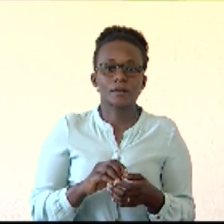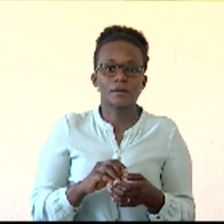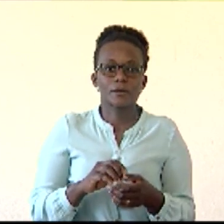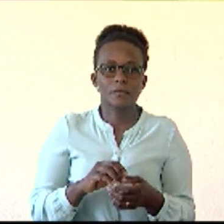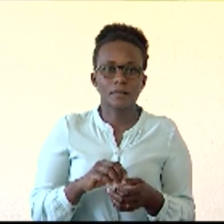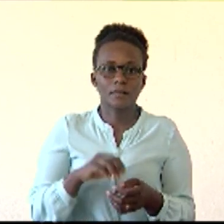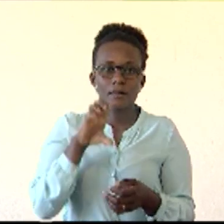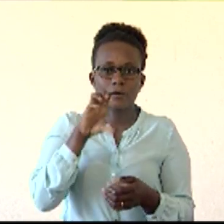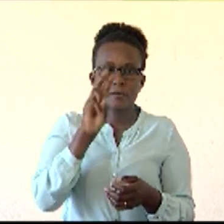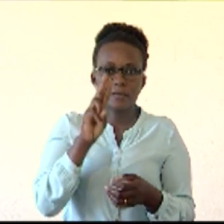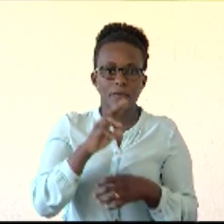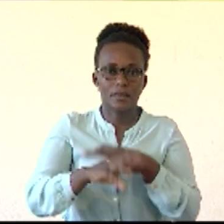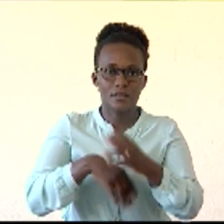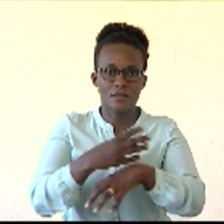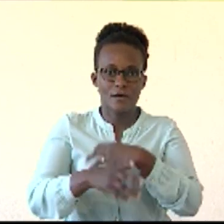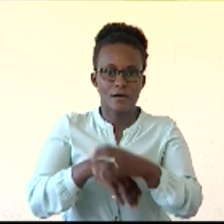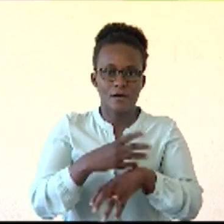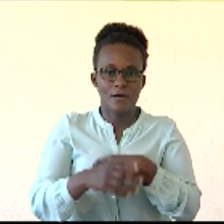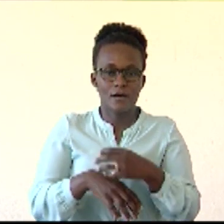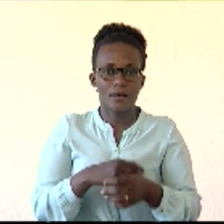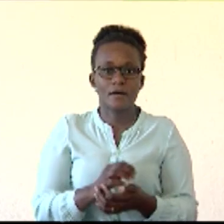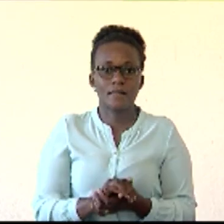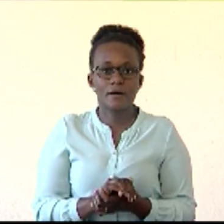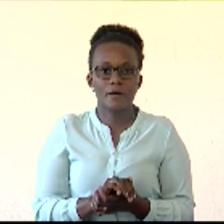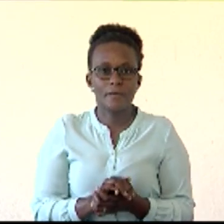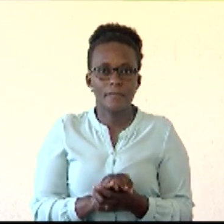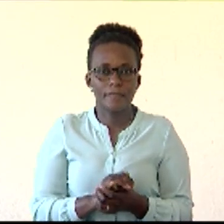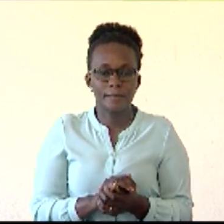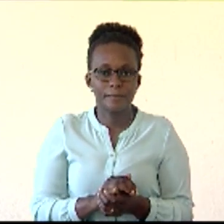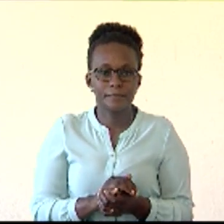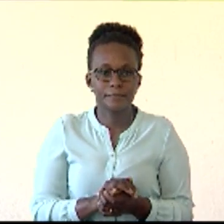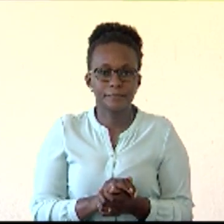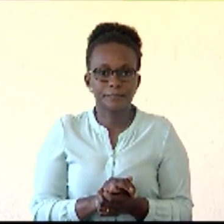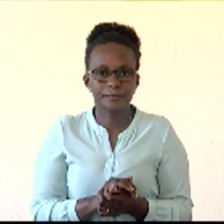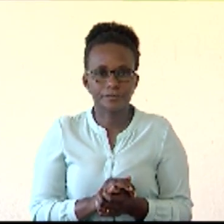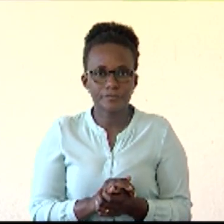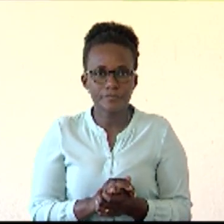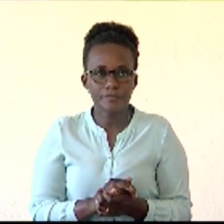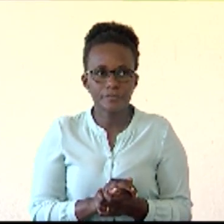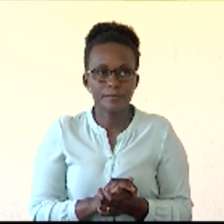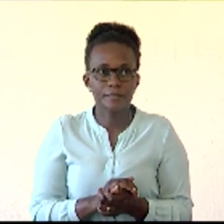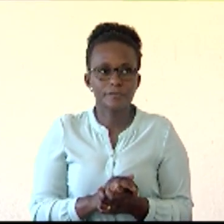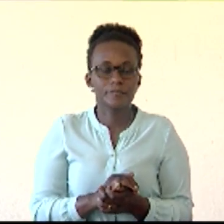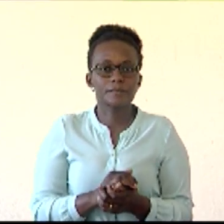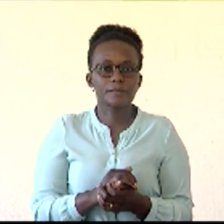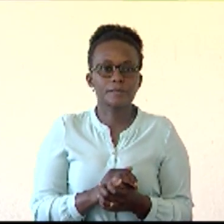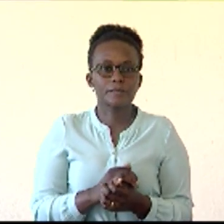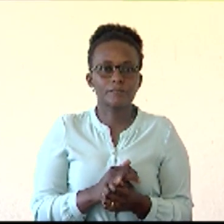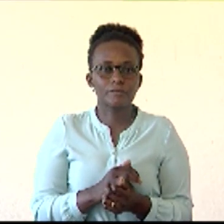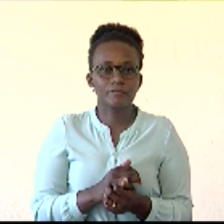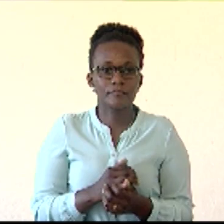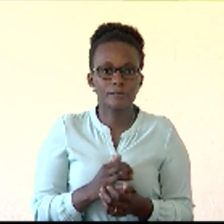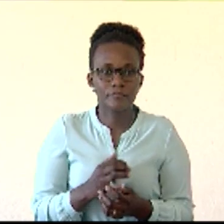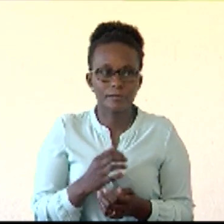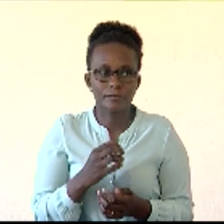deposited, as we mentioned earlier. It is the same thing that is happening in electroplating, and when you have